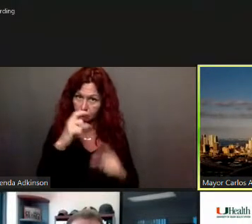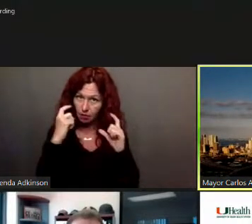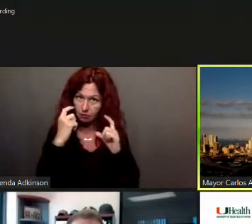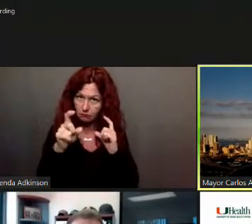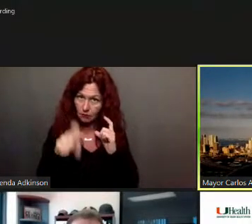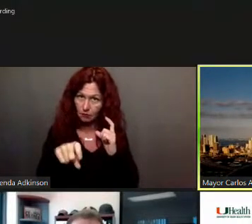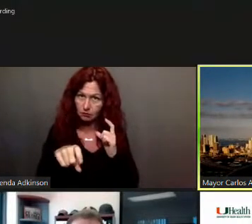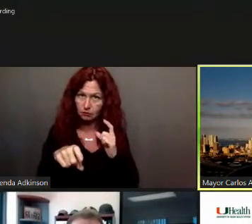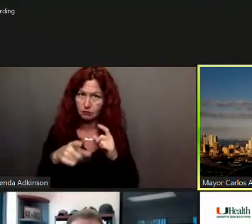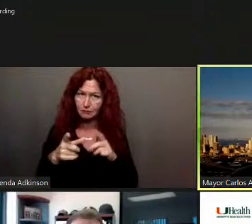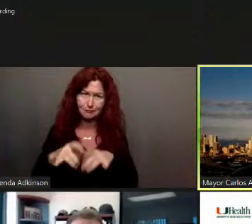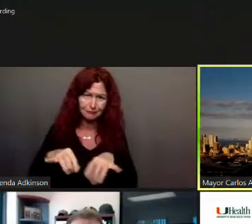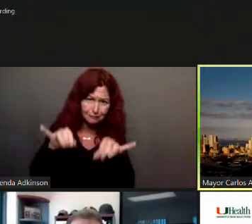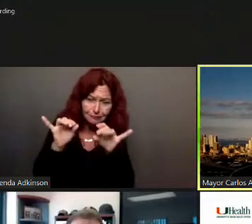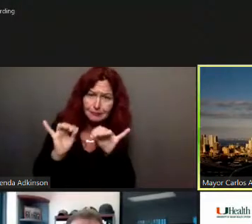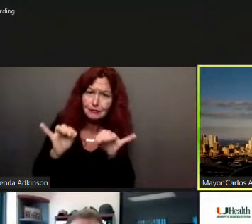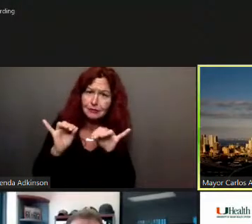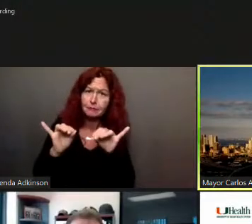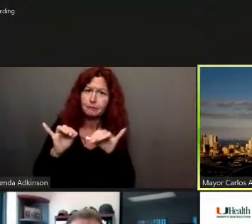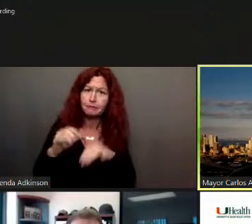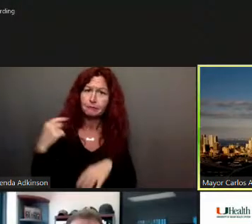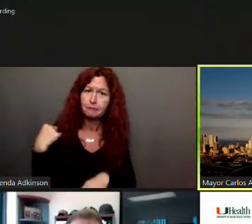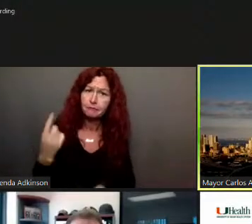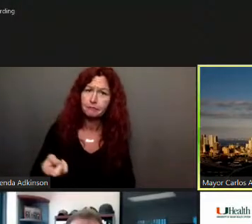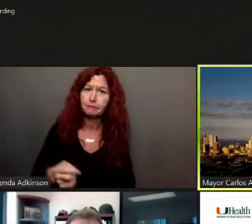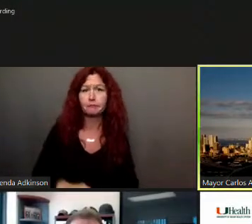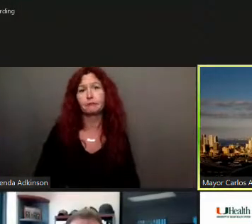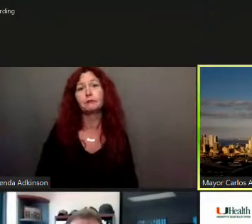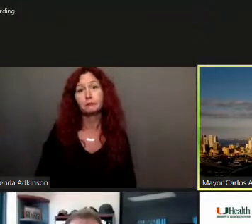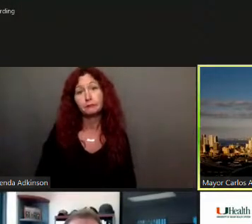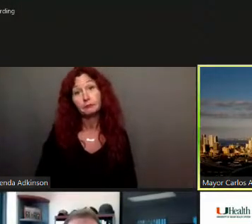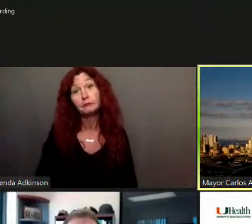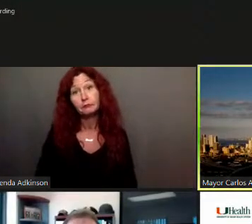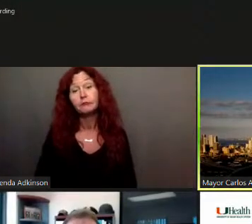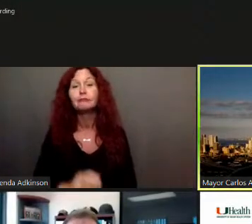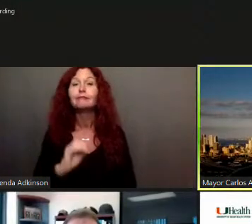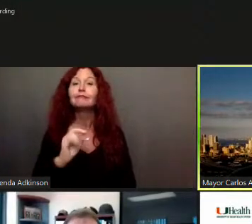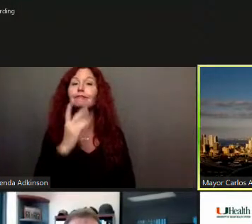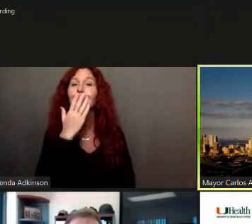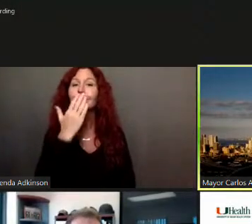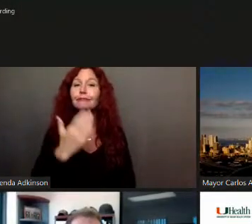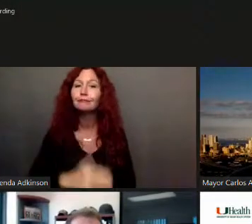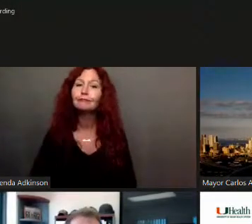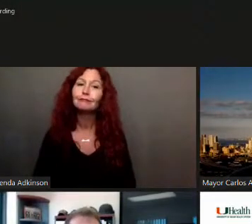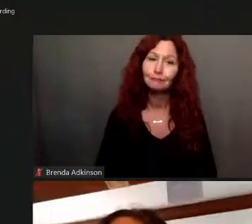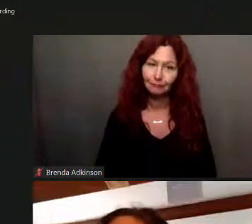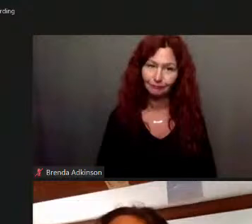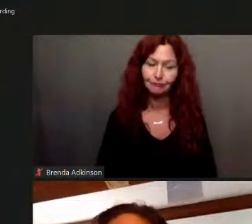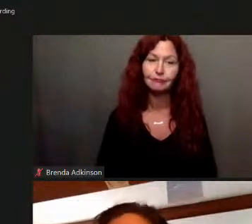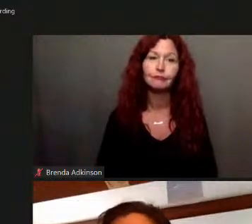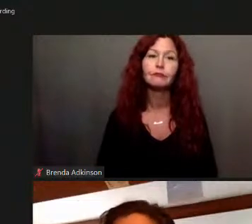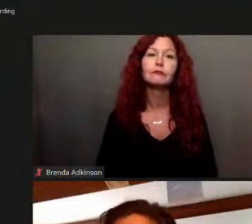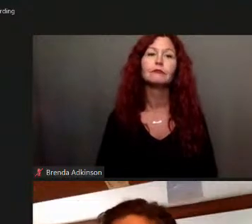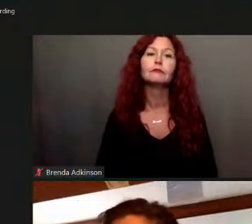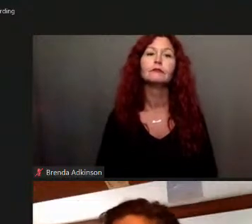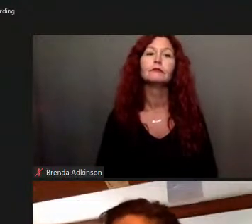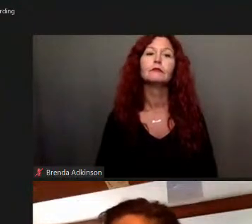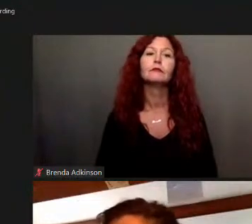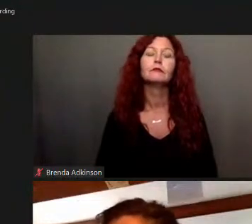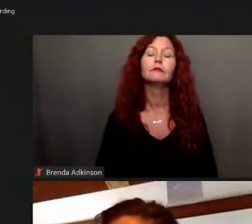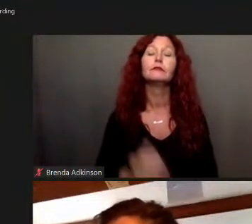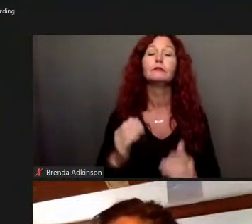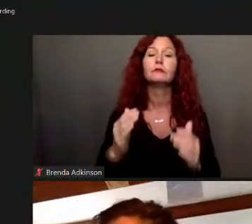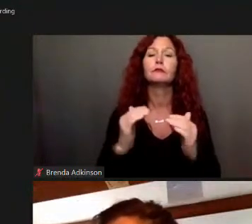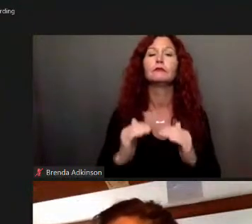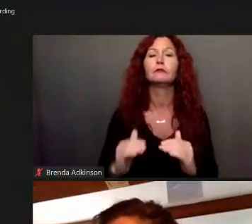That's been an order that's been like for over 2 months. That's okay, been the order. Thank you. You're welcome. Okay, up next, WLRN's